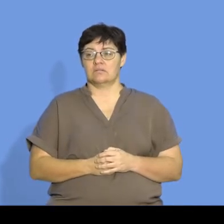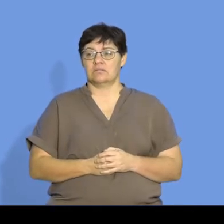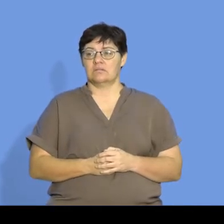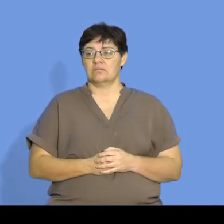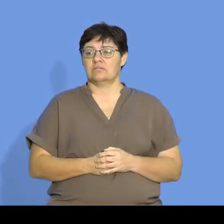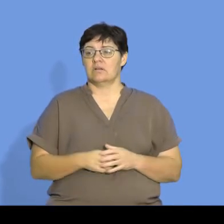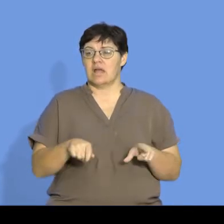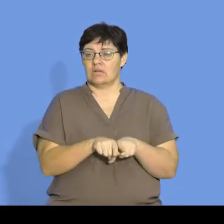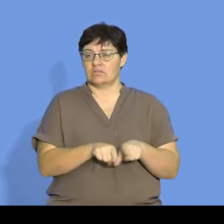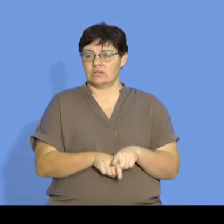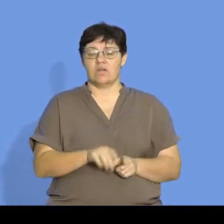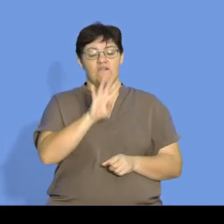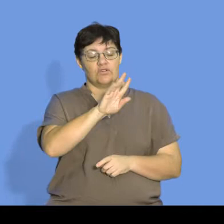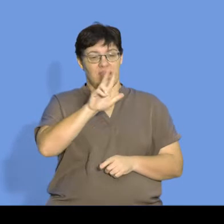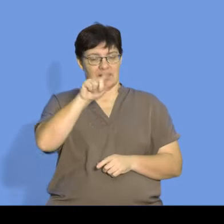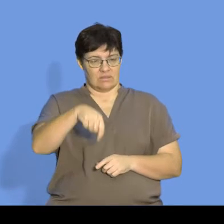equal to